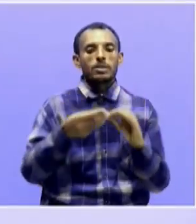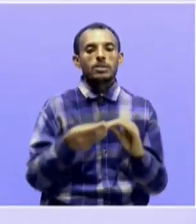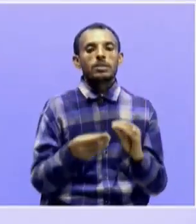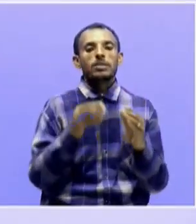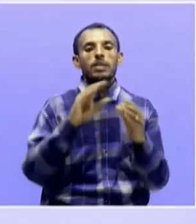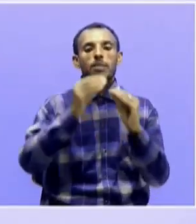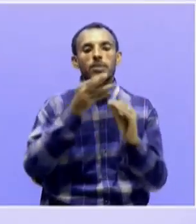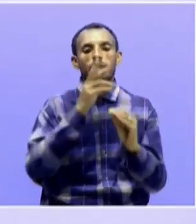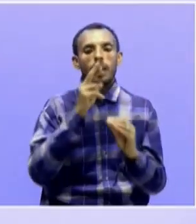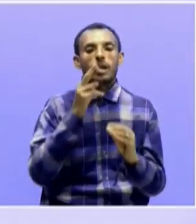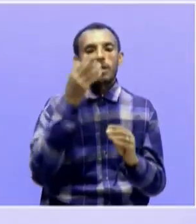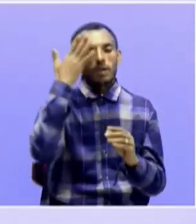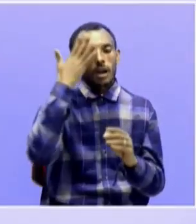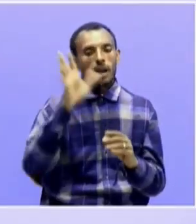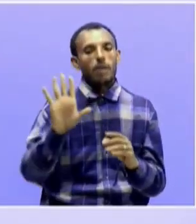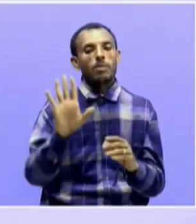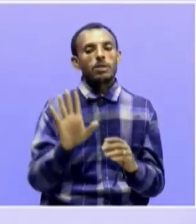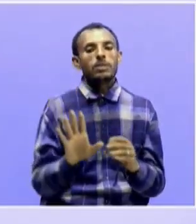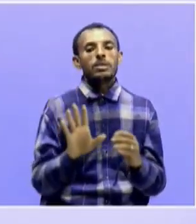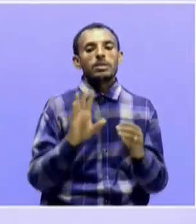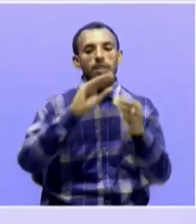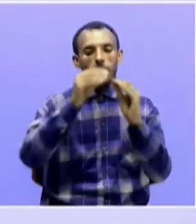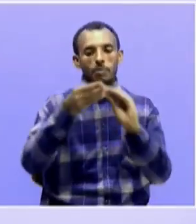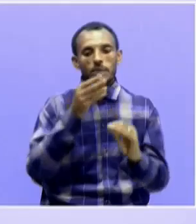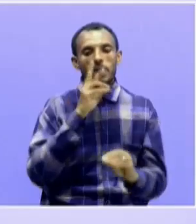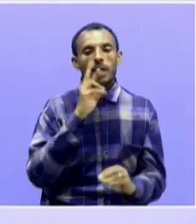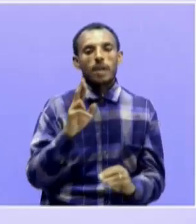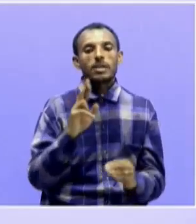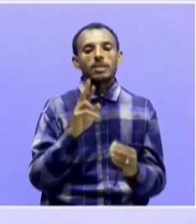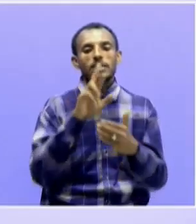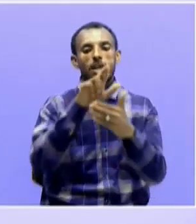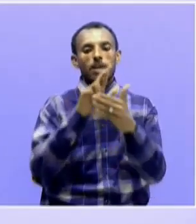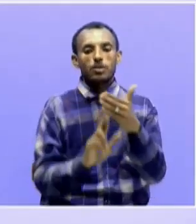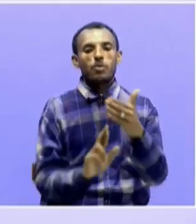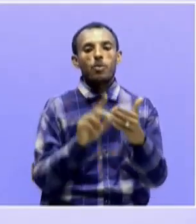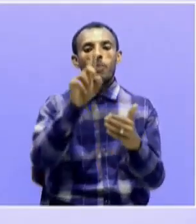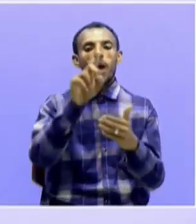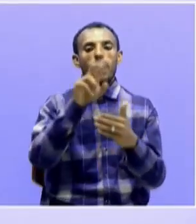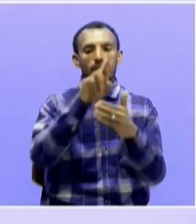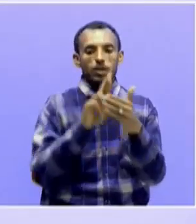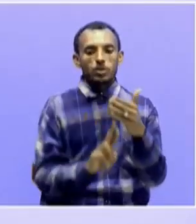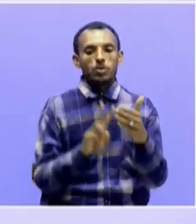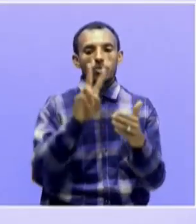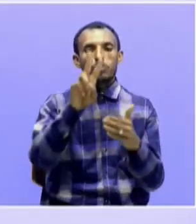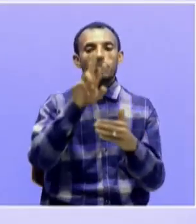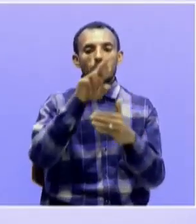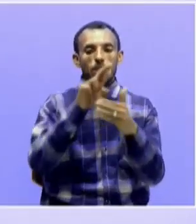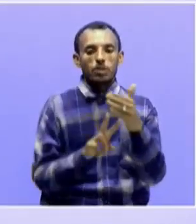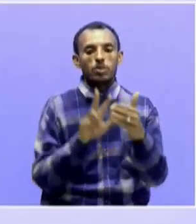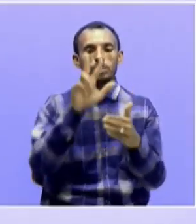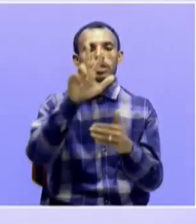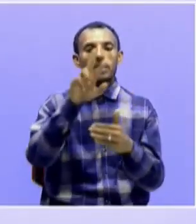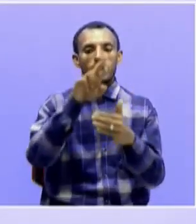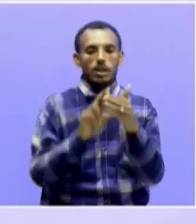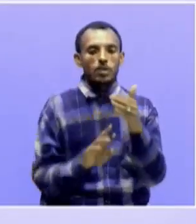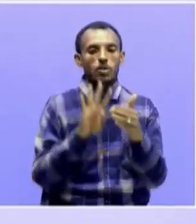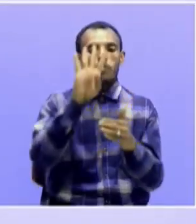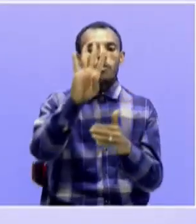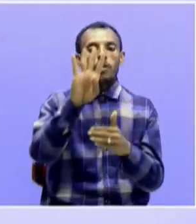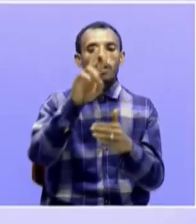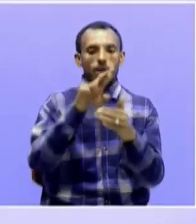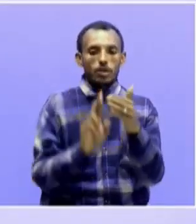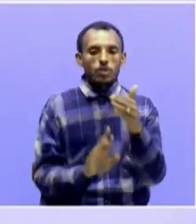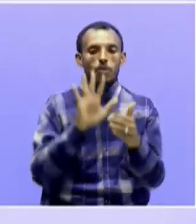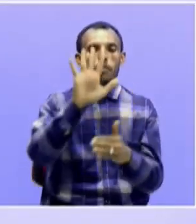numbers are not noun. The numbers are in the ratio of 1 ratio 2 ratio 3 ratio 4 ratio